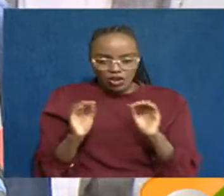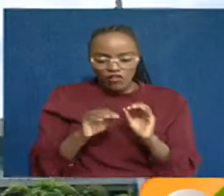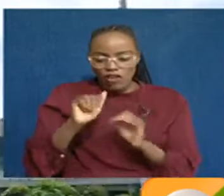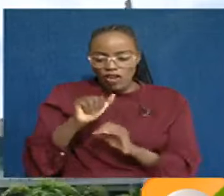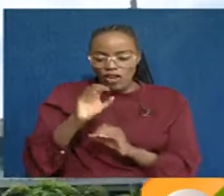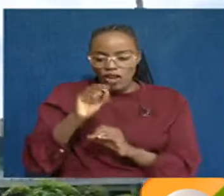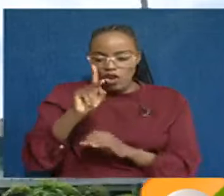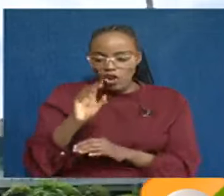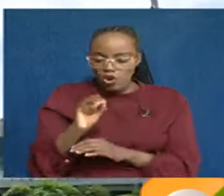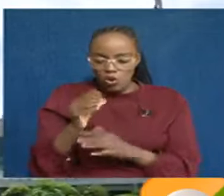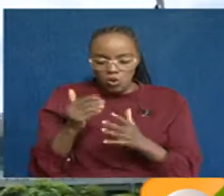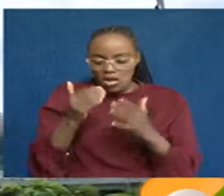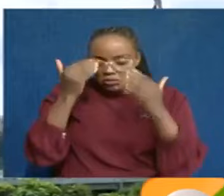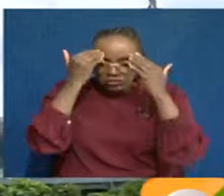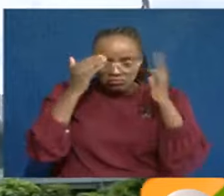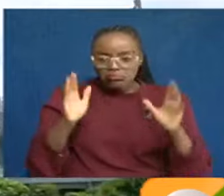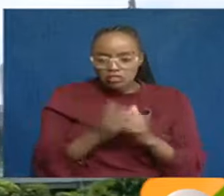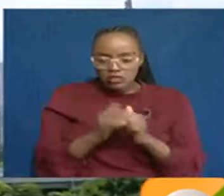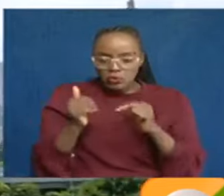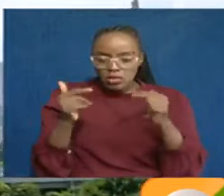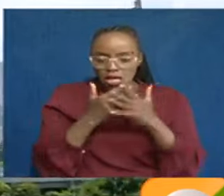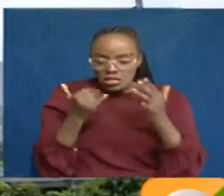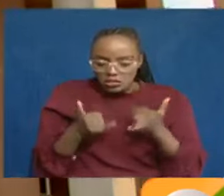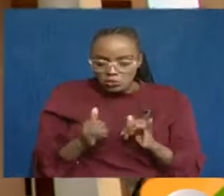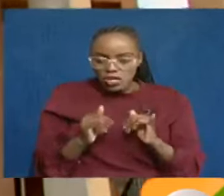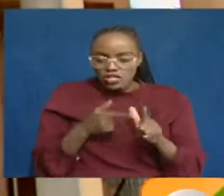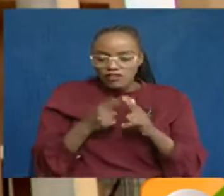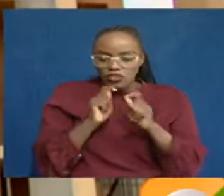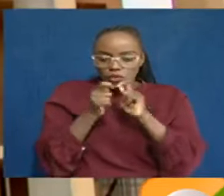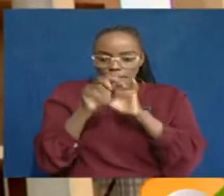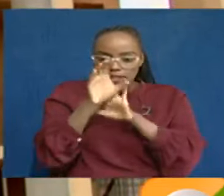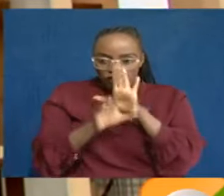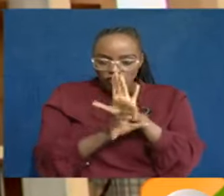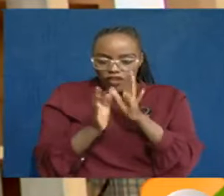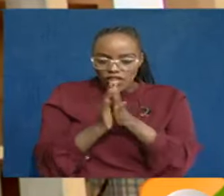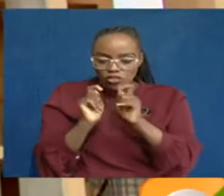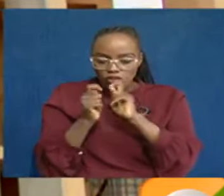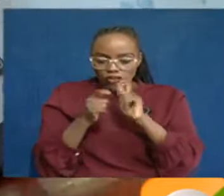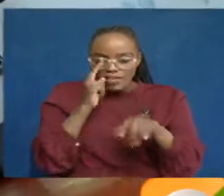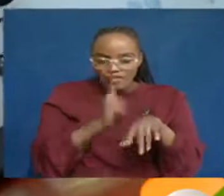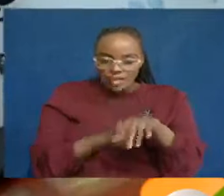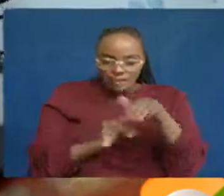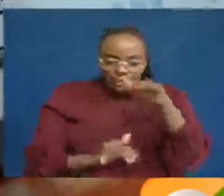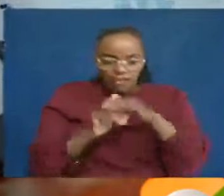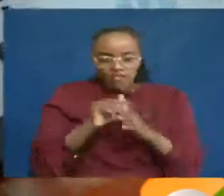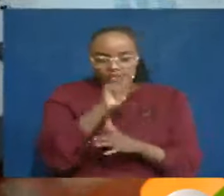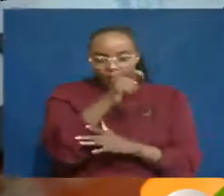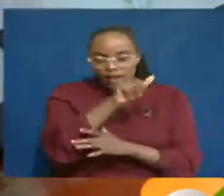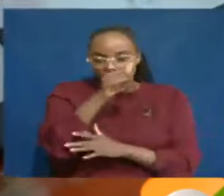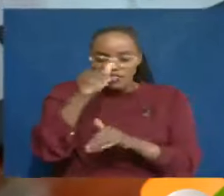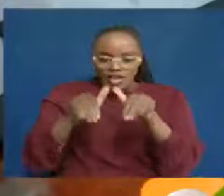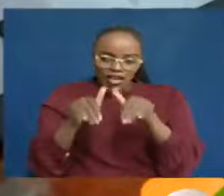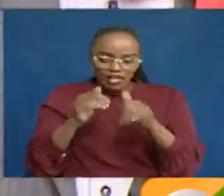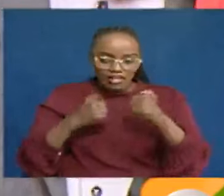is. The opposition has vowed to resist any efforts to amend the constitution to amend the term limits for the president and other